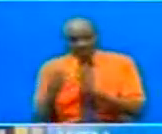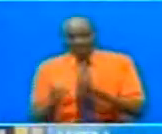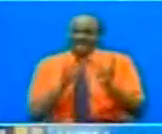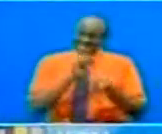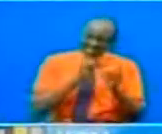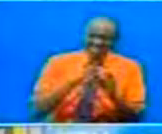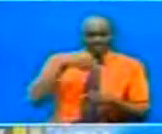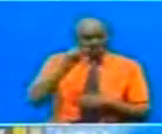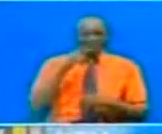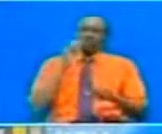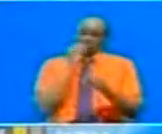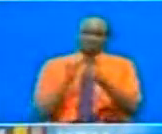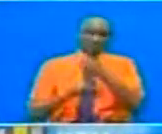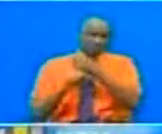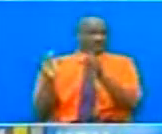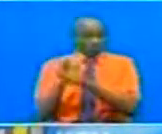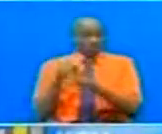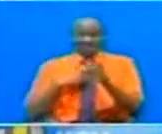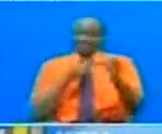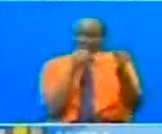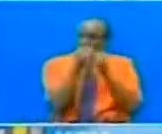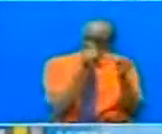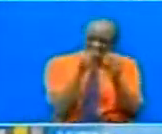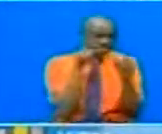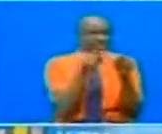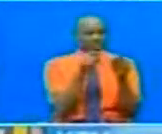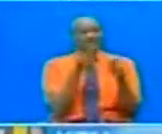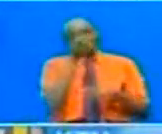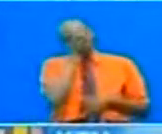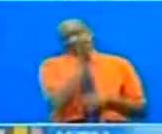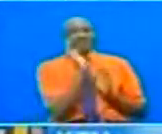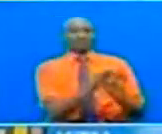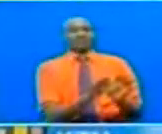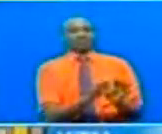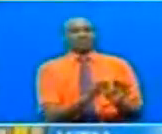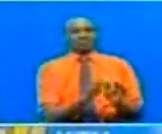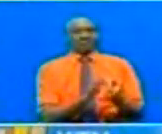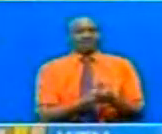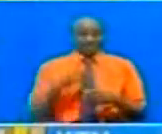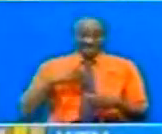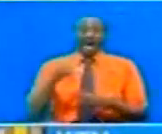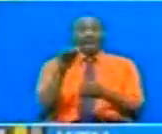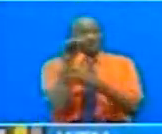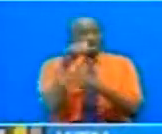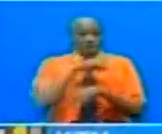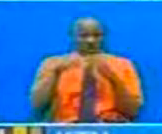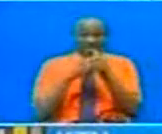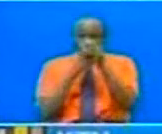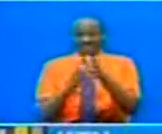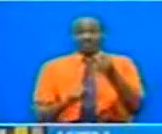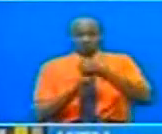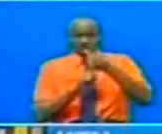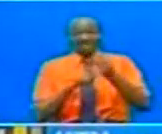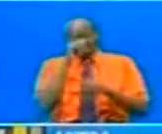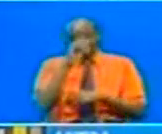been given an upper hand, with boxing, the darling of the country, left to the back burner. I'm appealing to other leaders, sponsors, let us be serious